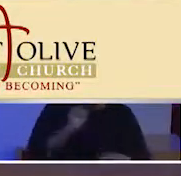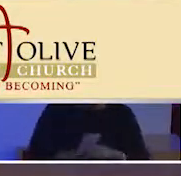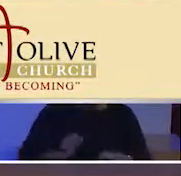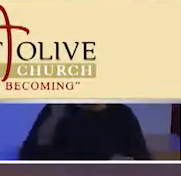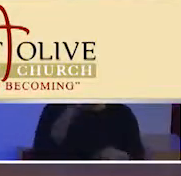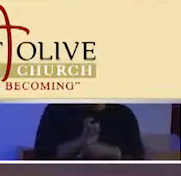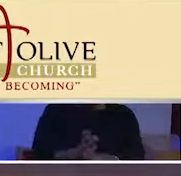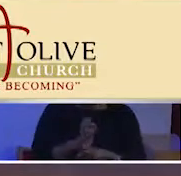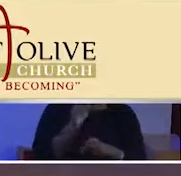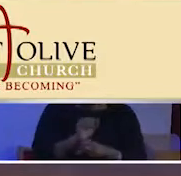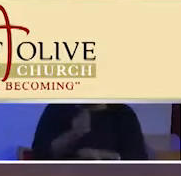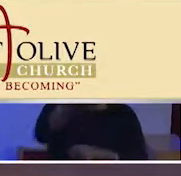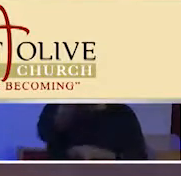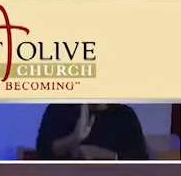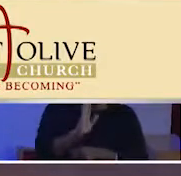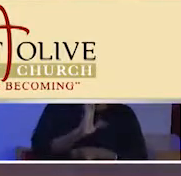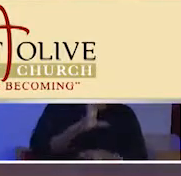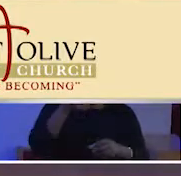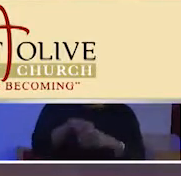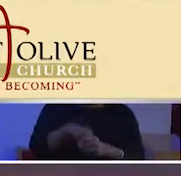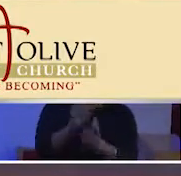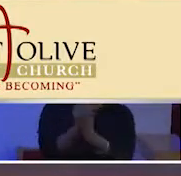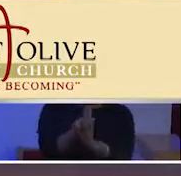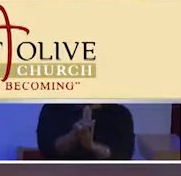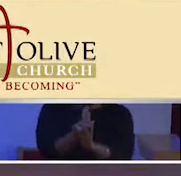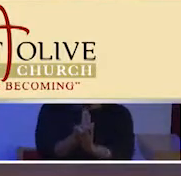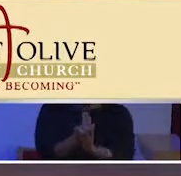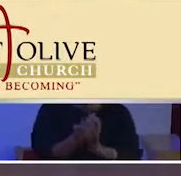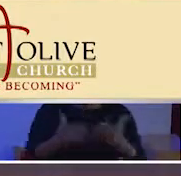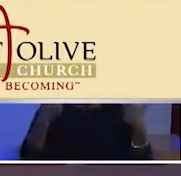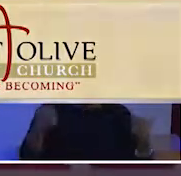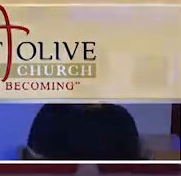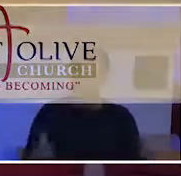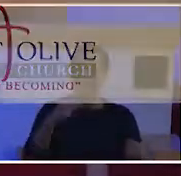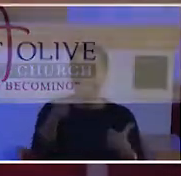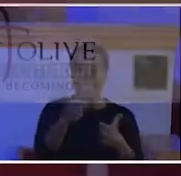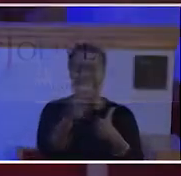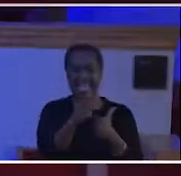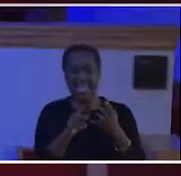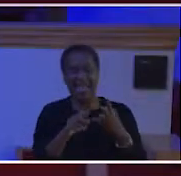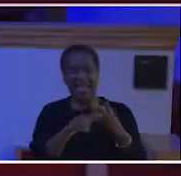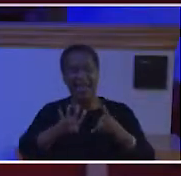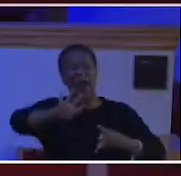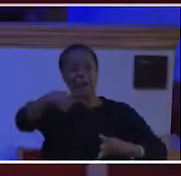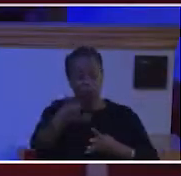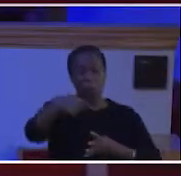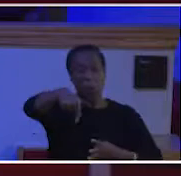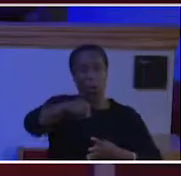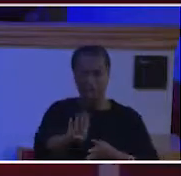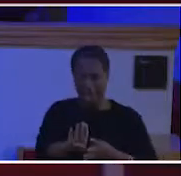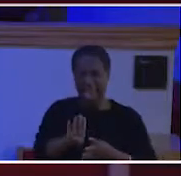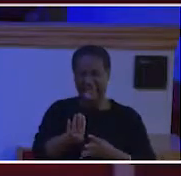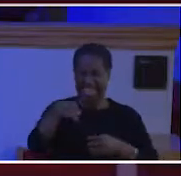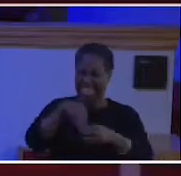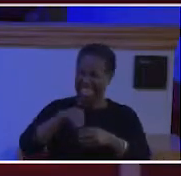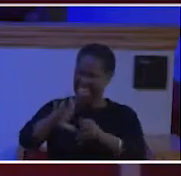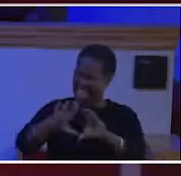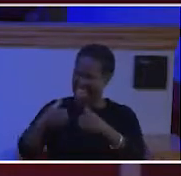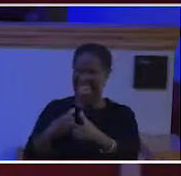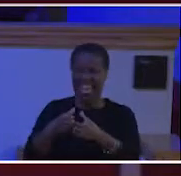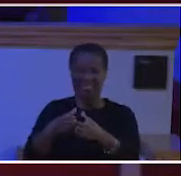hard and God was in the moment, now he's the fourth quarterback in your franchise